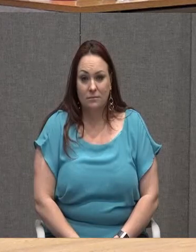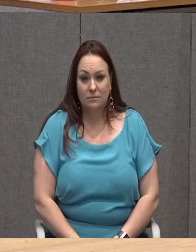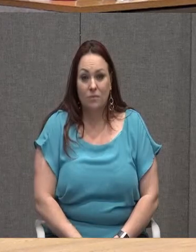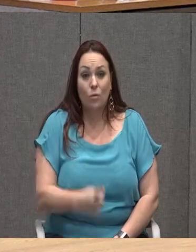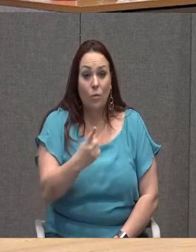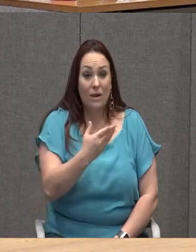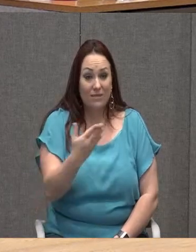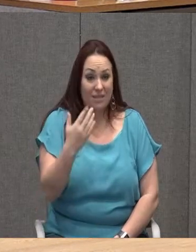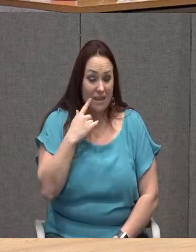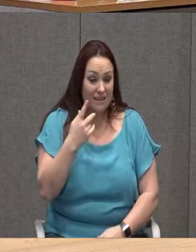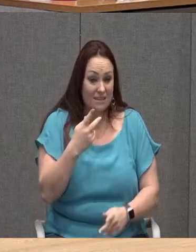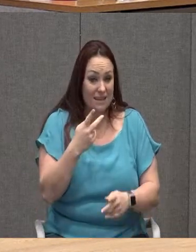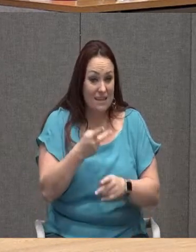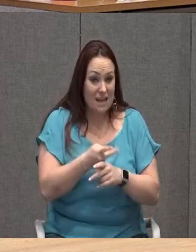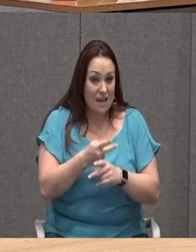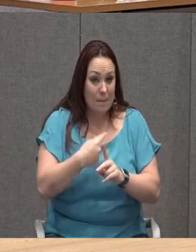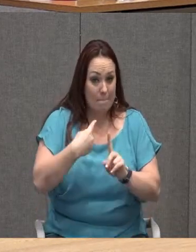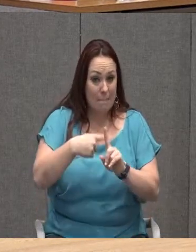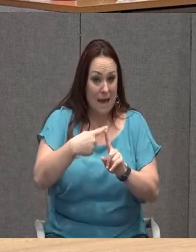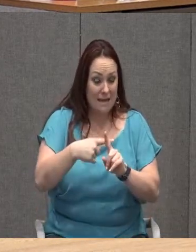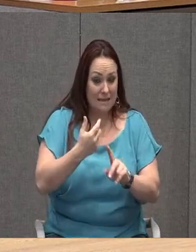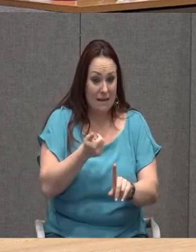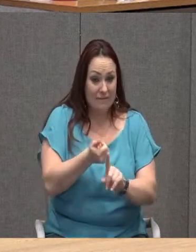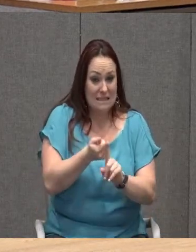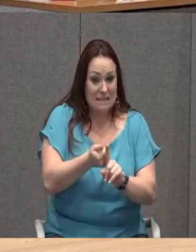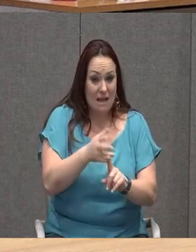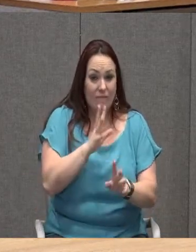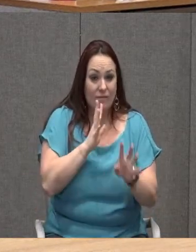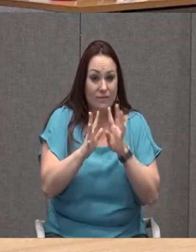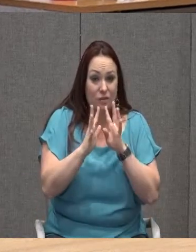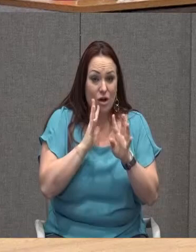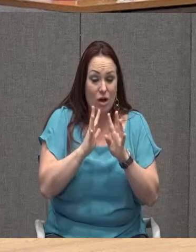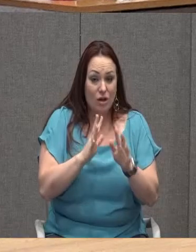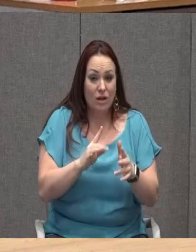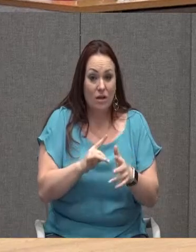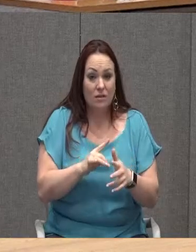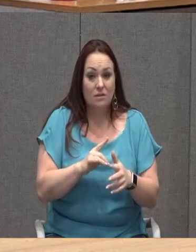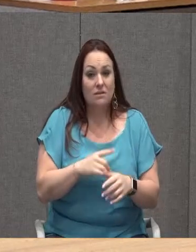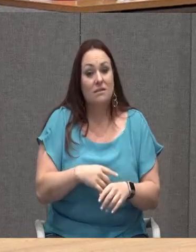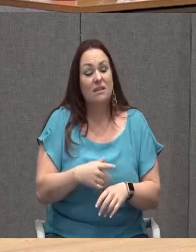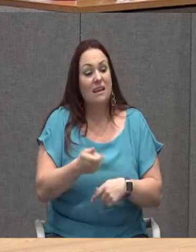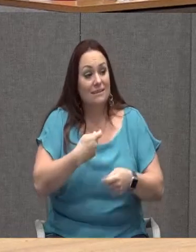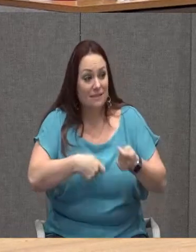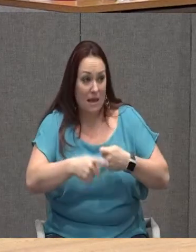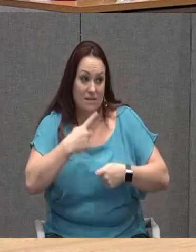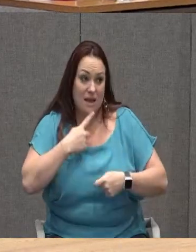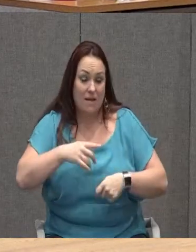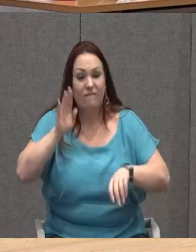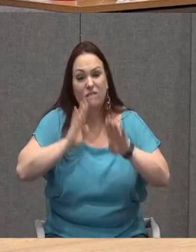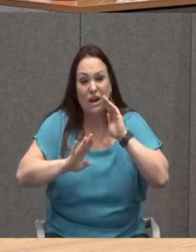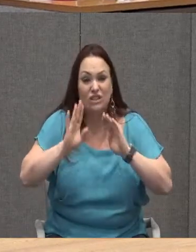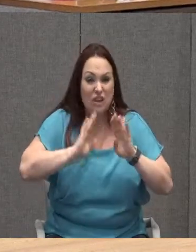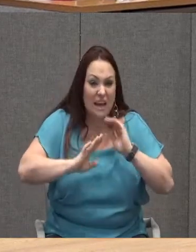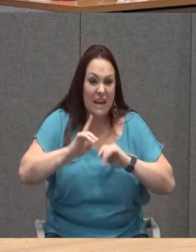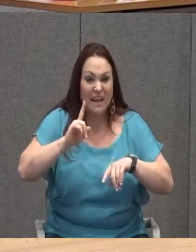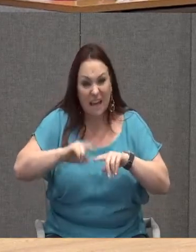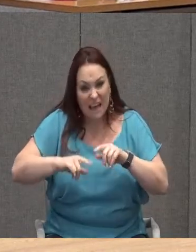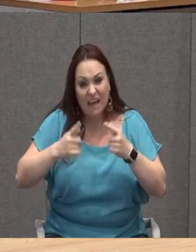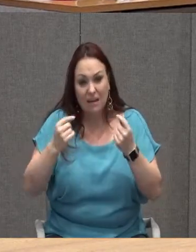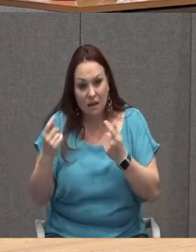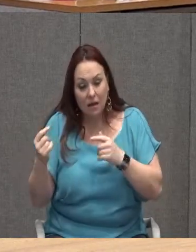positive self-talk. 2, if you get frustrated, instead of saying you can't do it, think, oh, I'm going to get the next